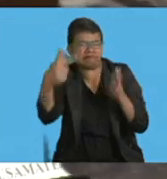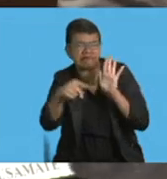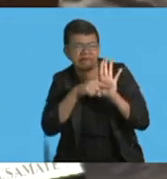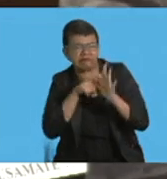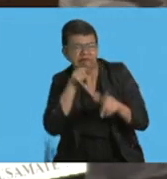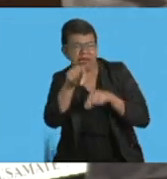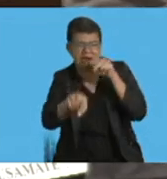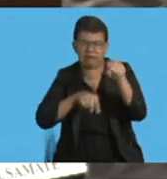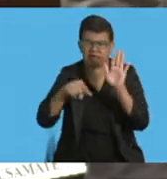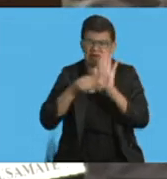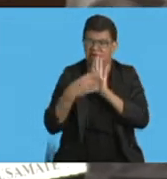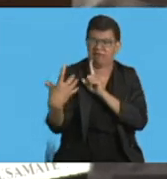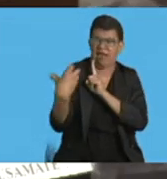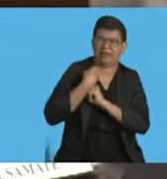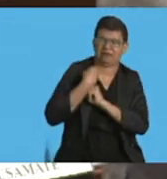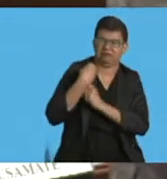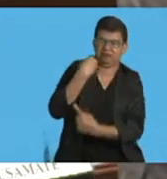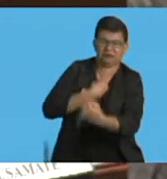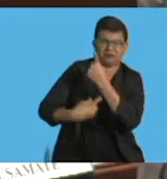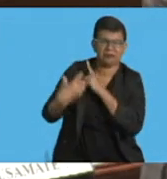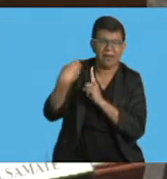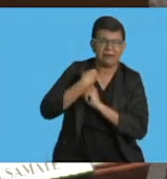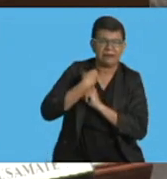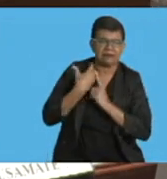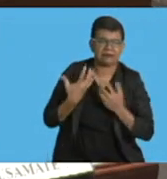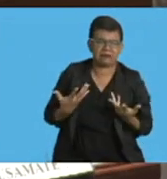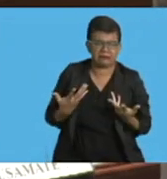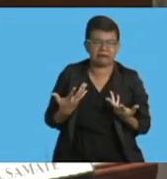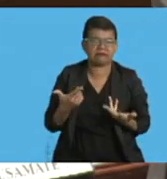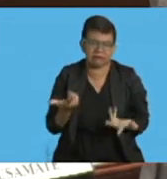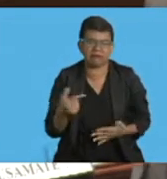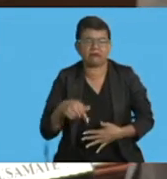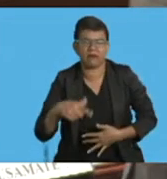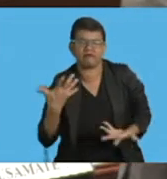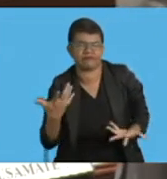ground, but in terms of the psychology of it all. And Mr. Speaker, sir, one of the most telling